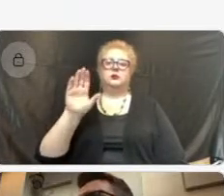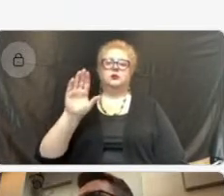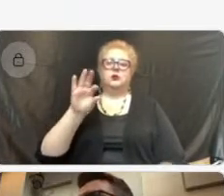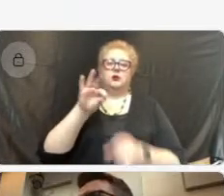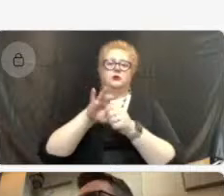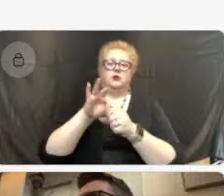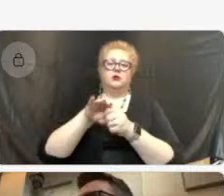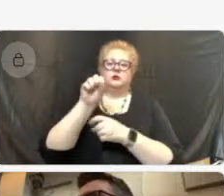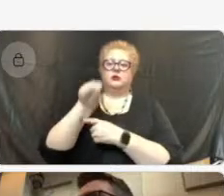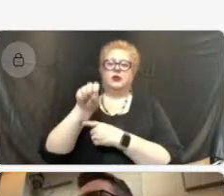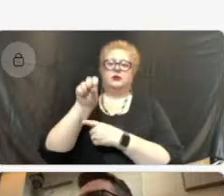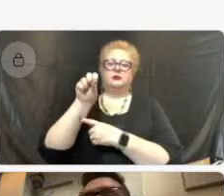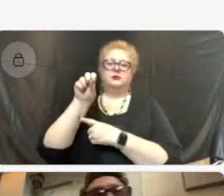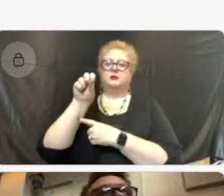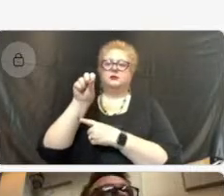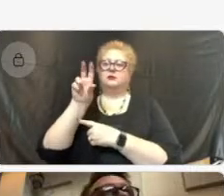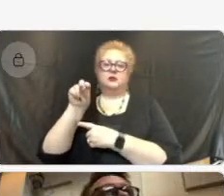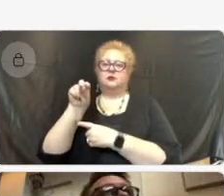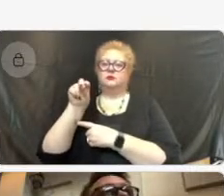abstain, or no?